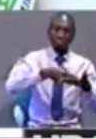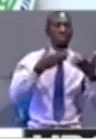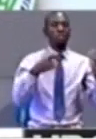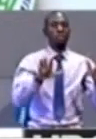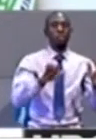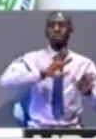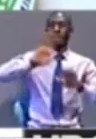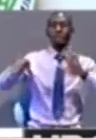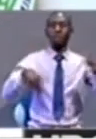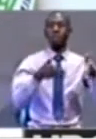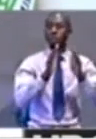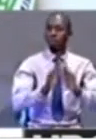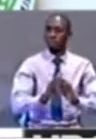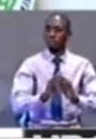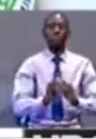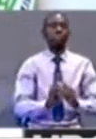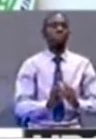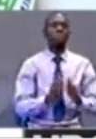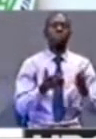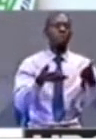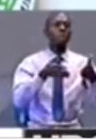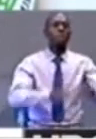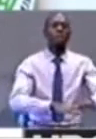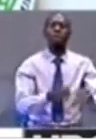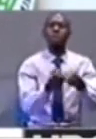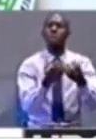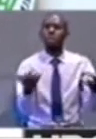The ones who have died are only